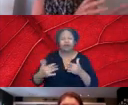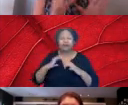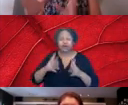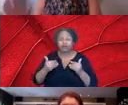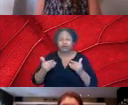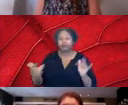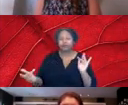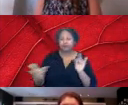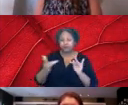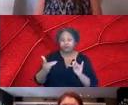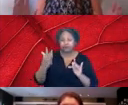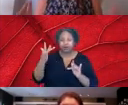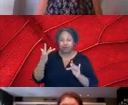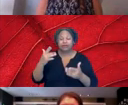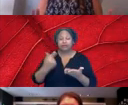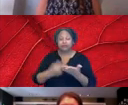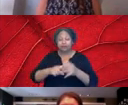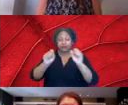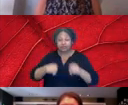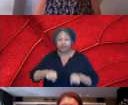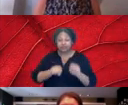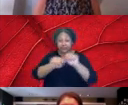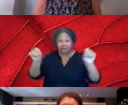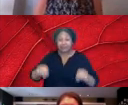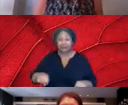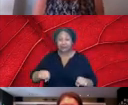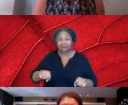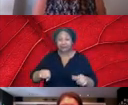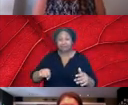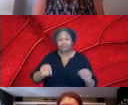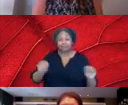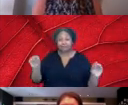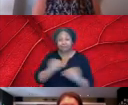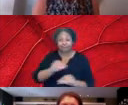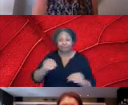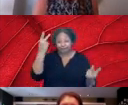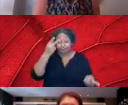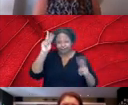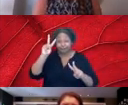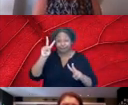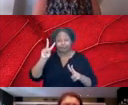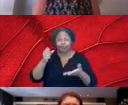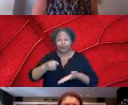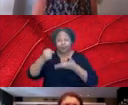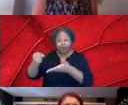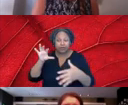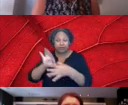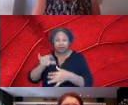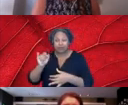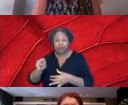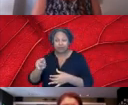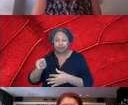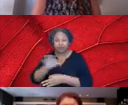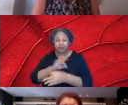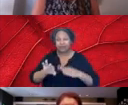login versus your award login. So that's usually the problem. And with a simple fix, we'll get you going. All right,